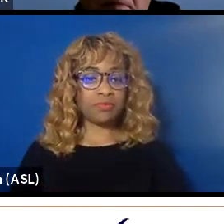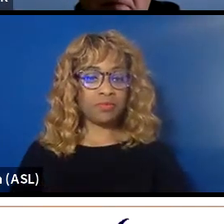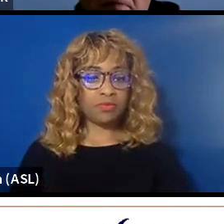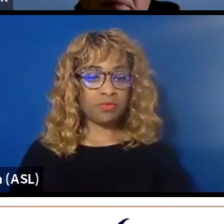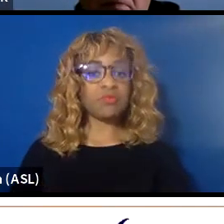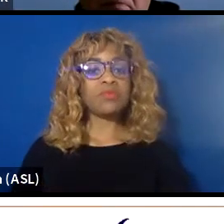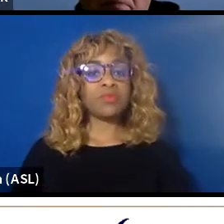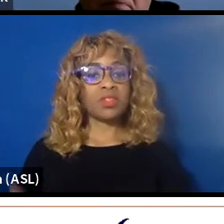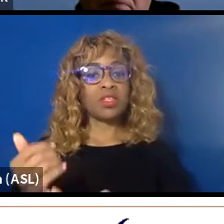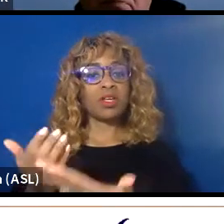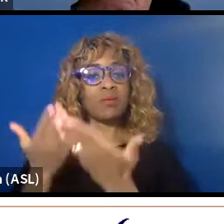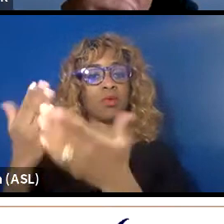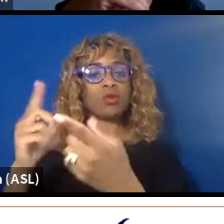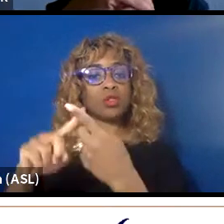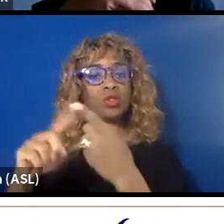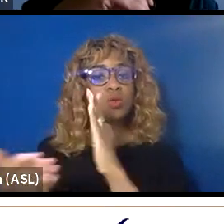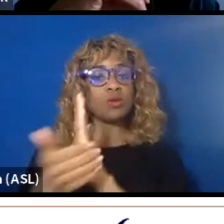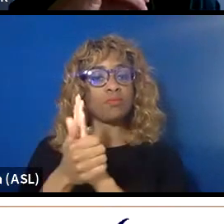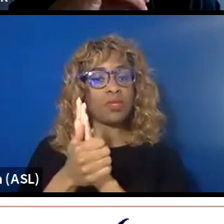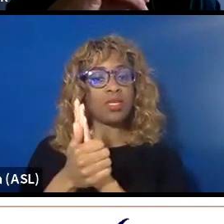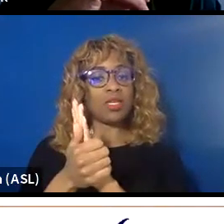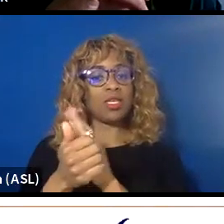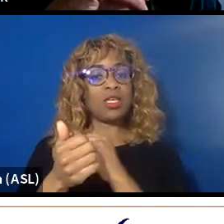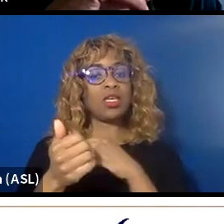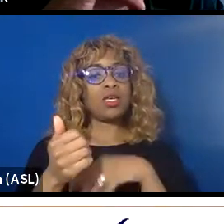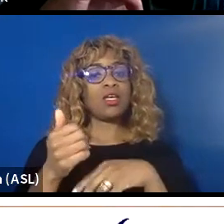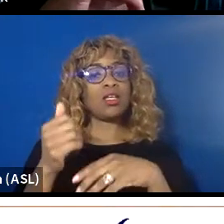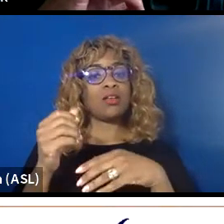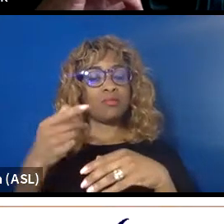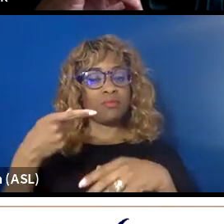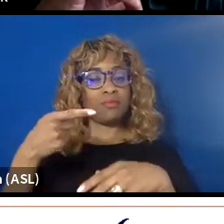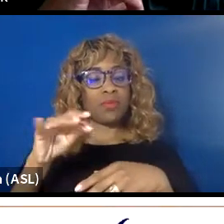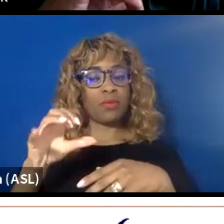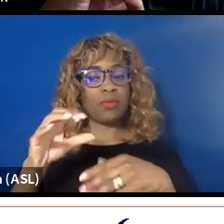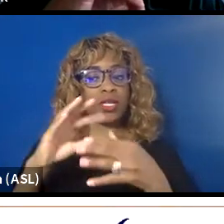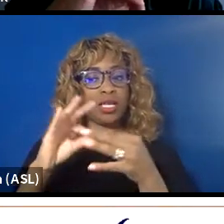I have the motion to amend is to move the public comment